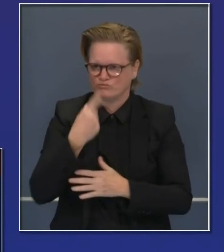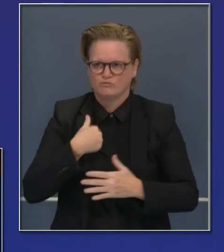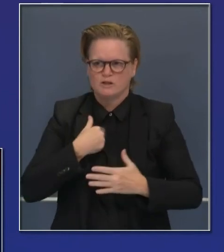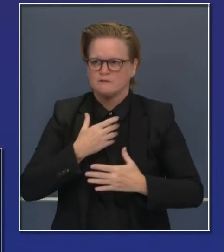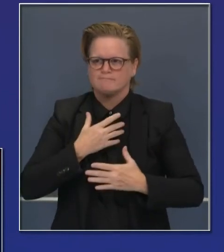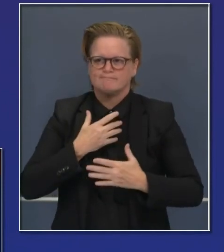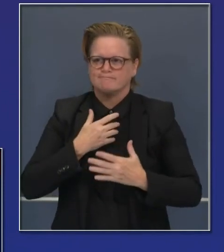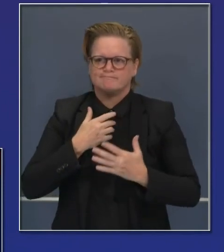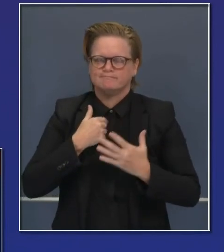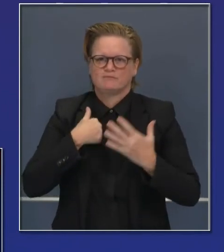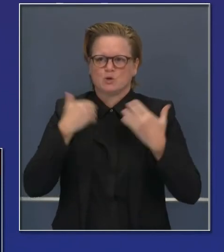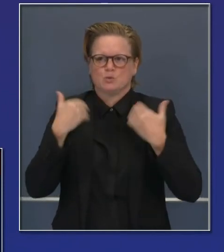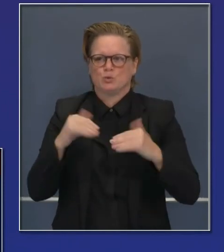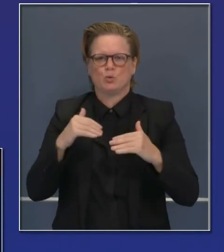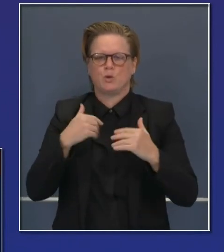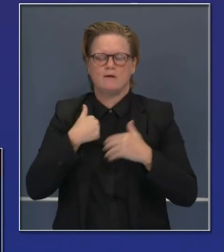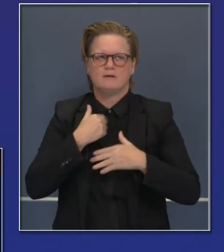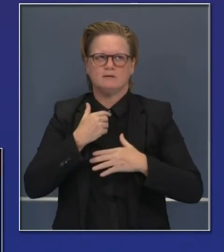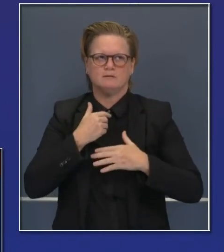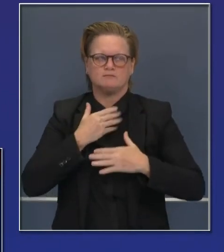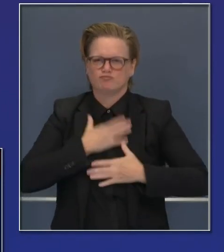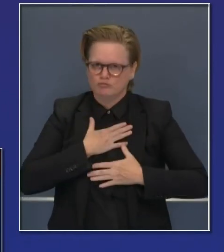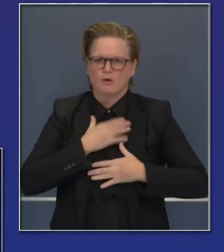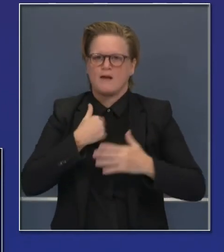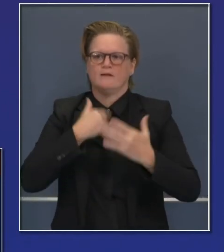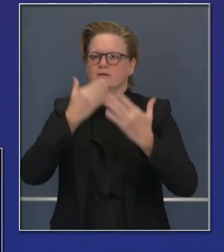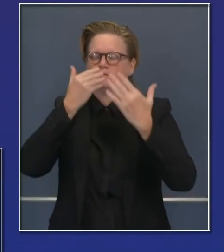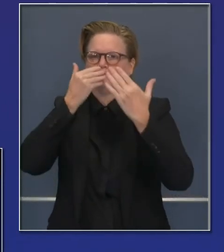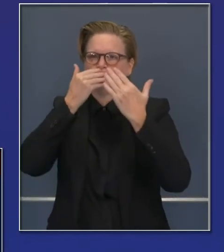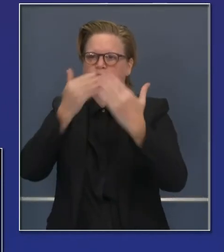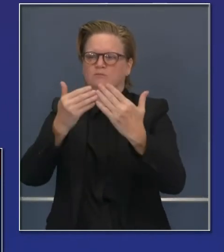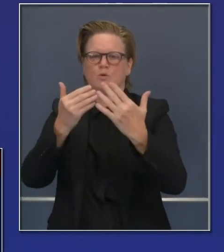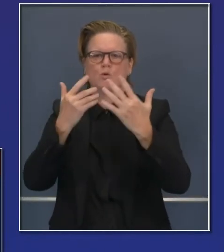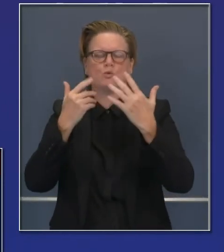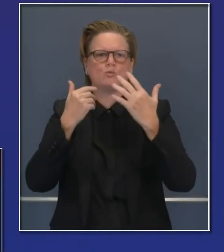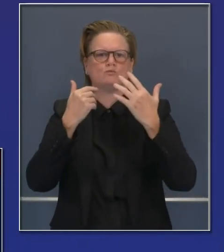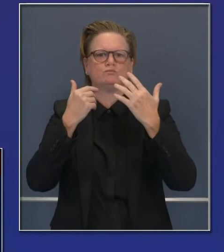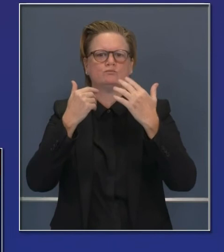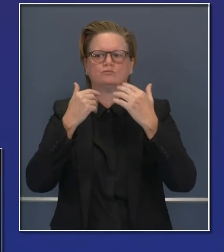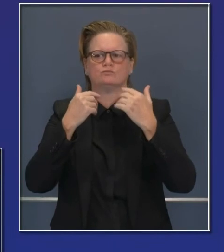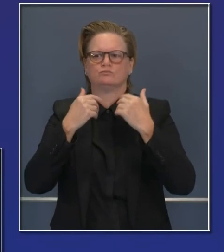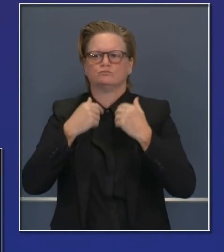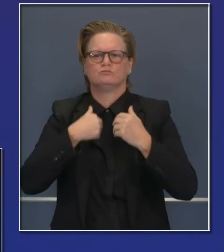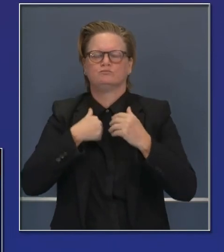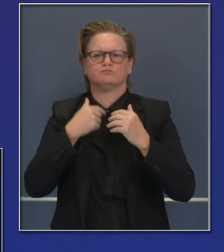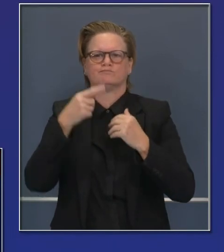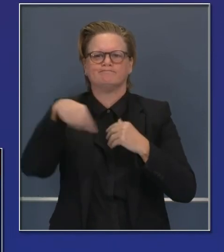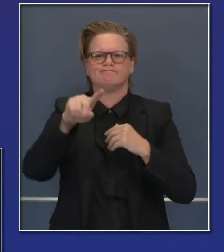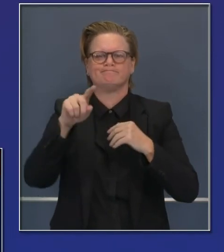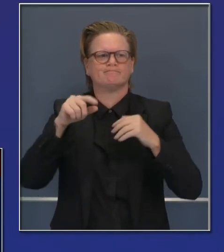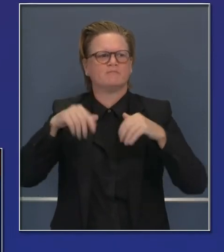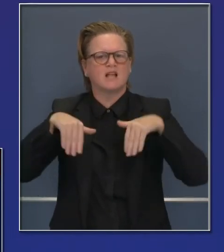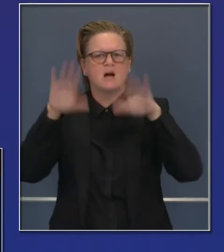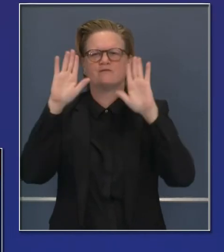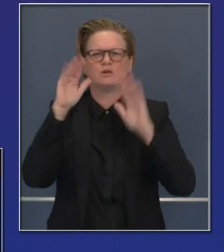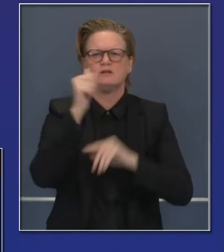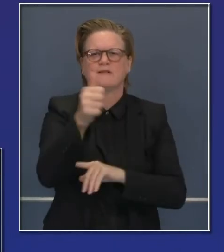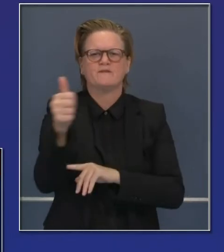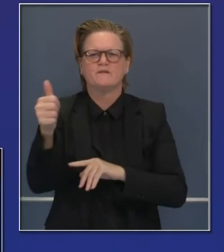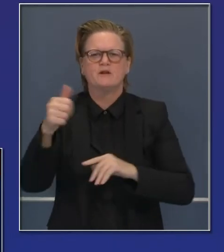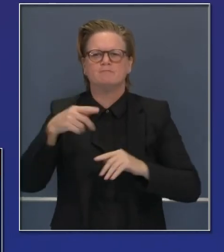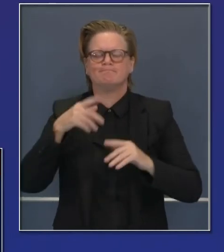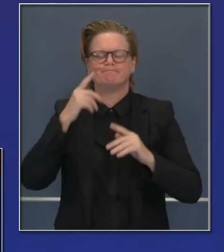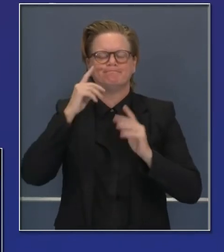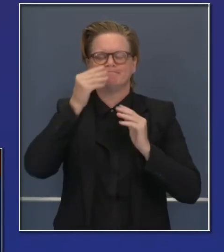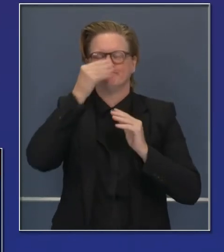that are being so selfless and sacrificing so much on all of our behalfs during this very, very challenging and difficult time.